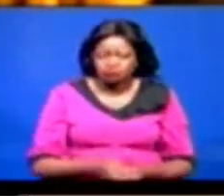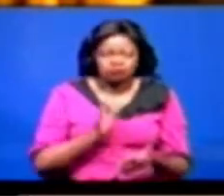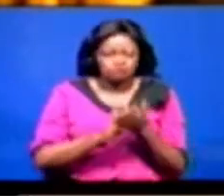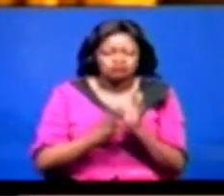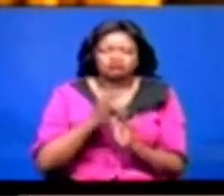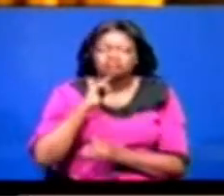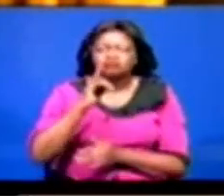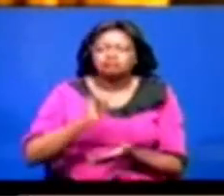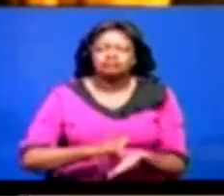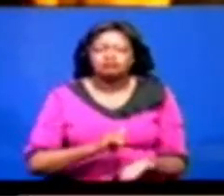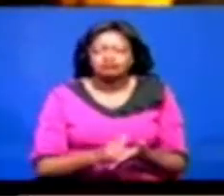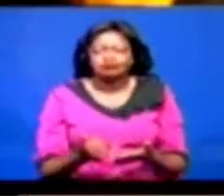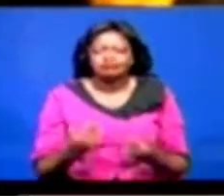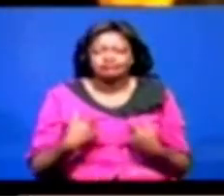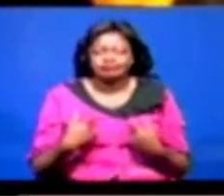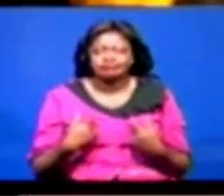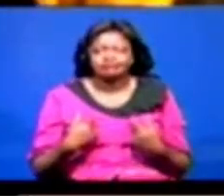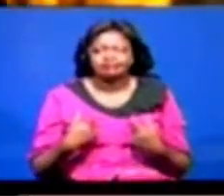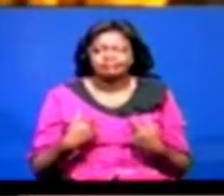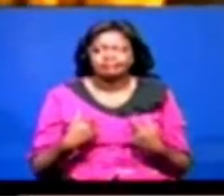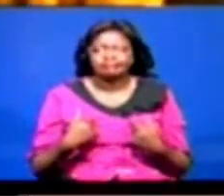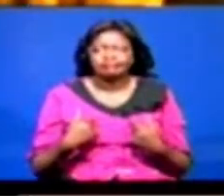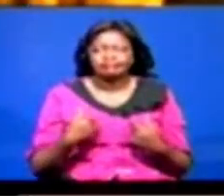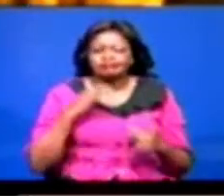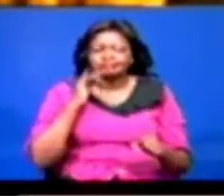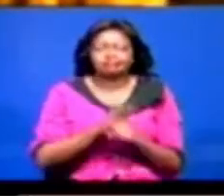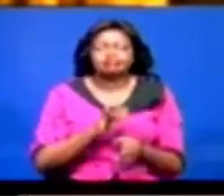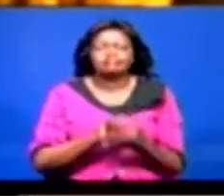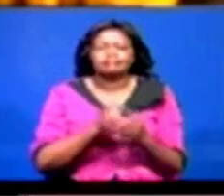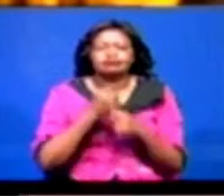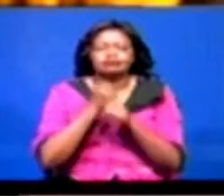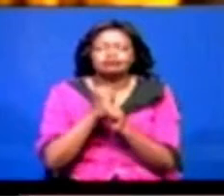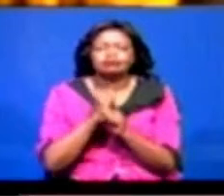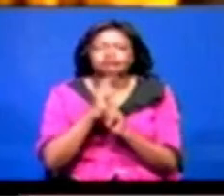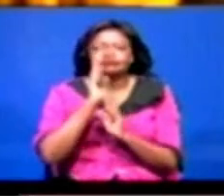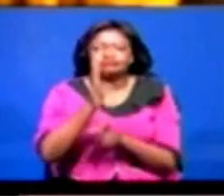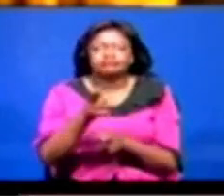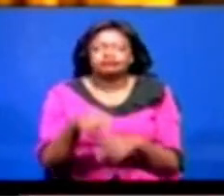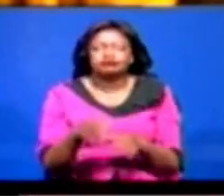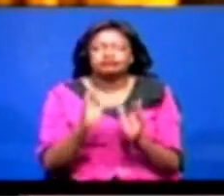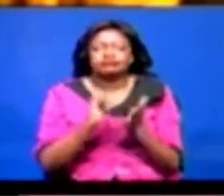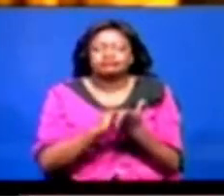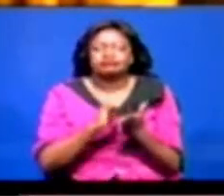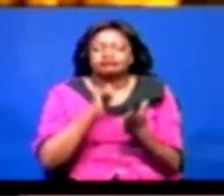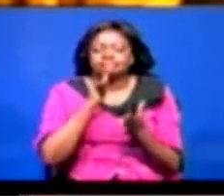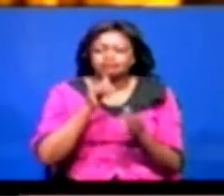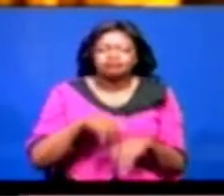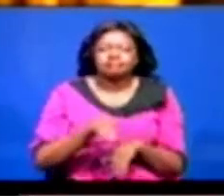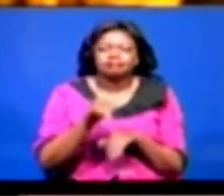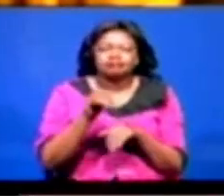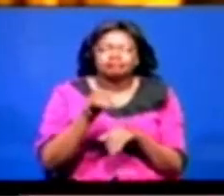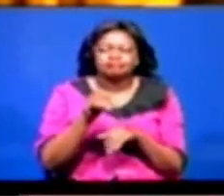that there's a promise you made in the result path that was not followed.